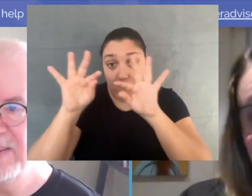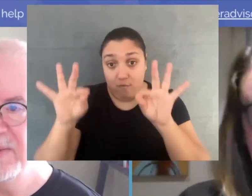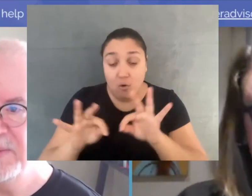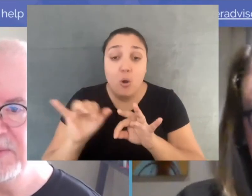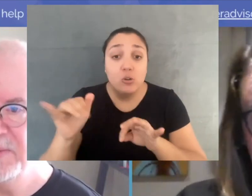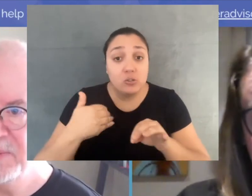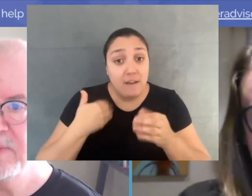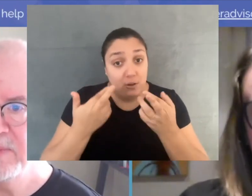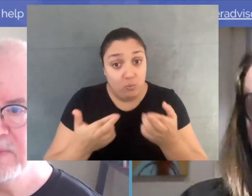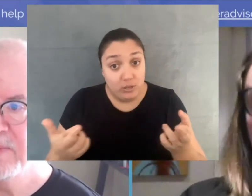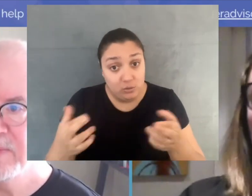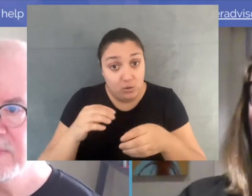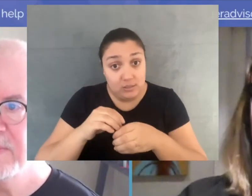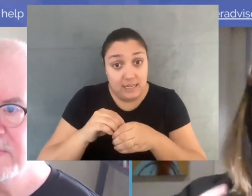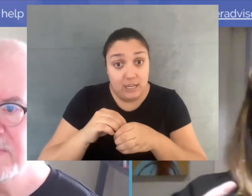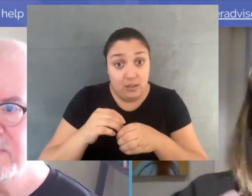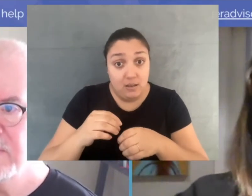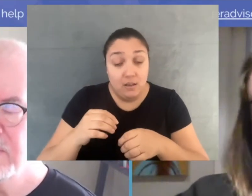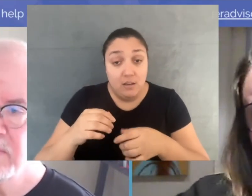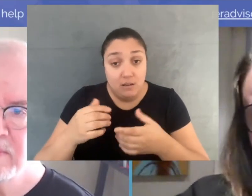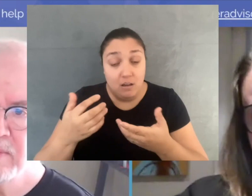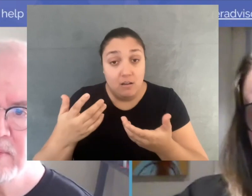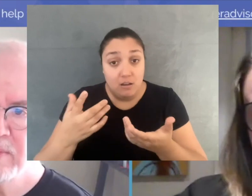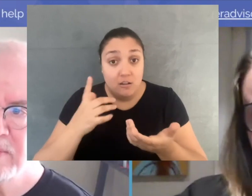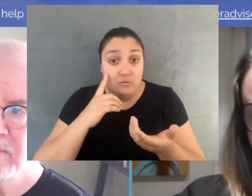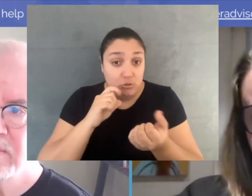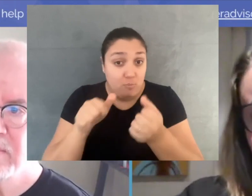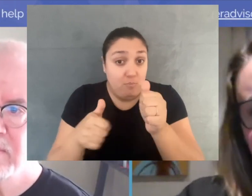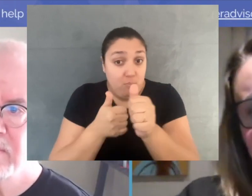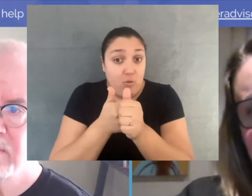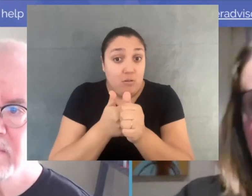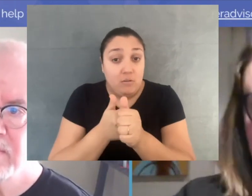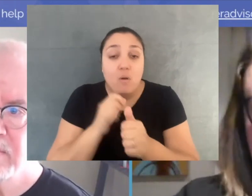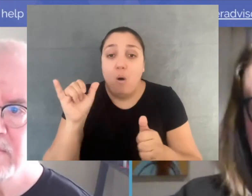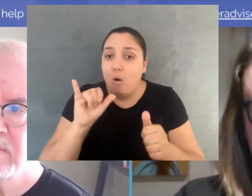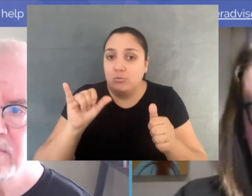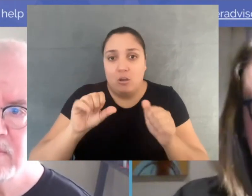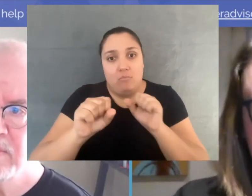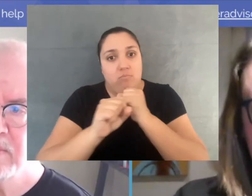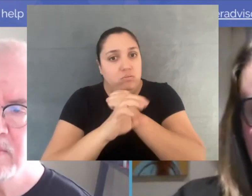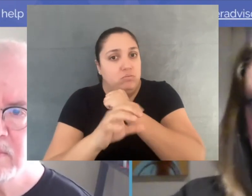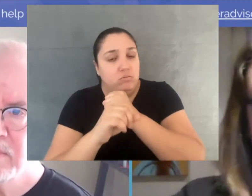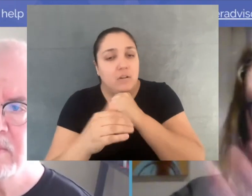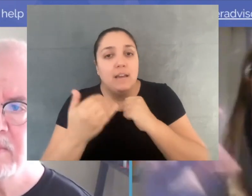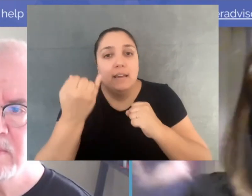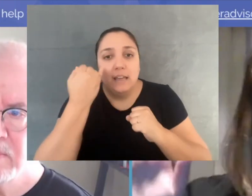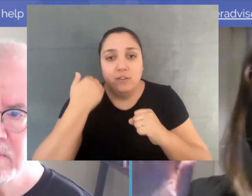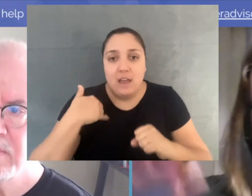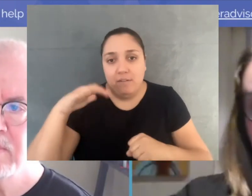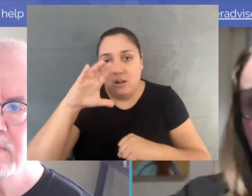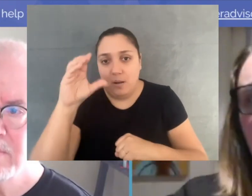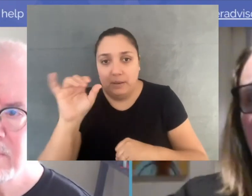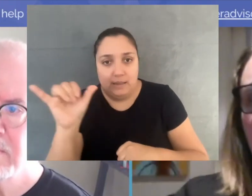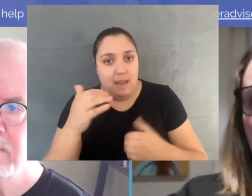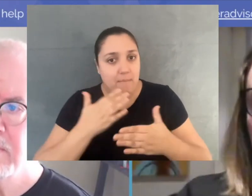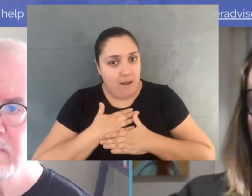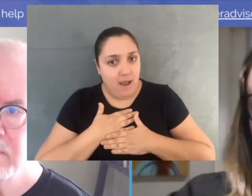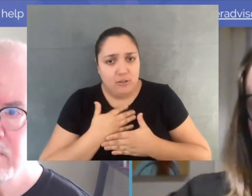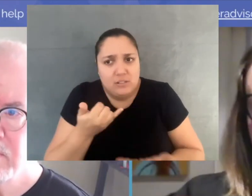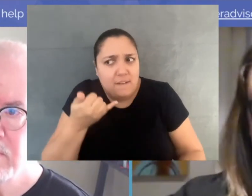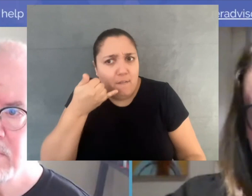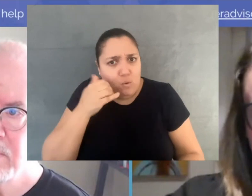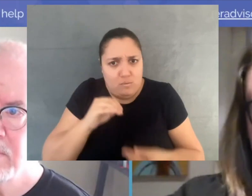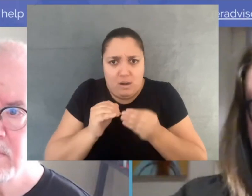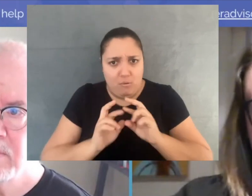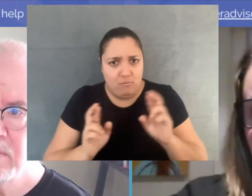checkbox on the form is a great idea. Having a resource in your back pocket is also a really good, and again, shameless plug, but having